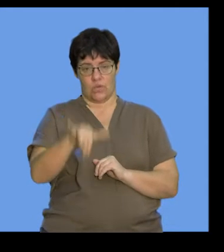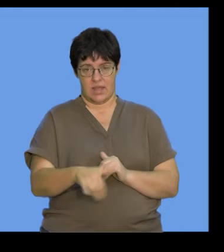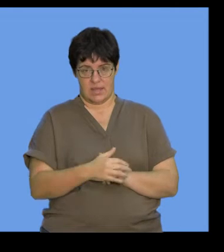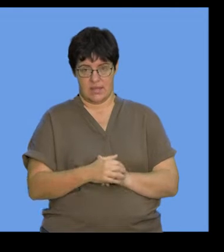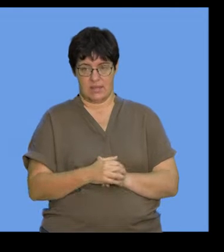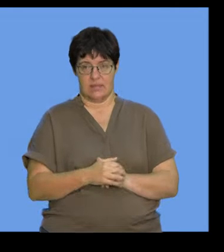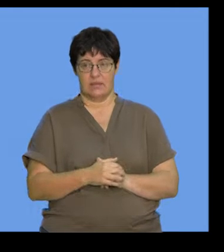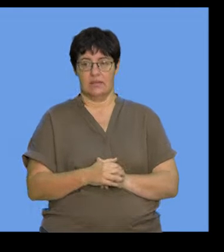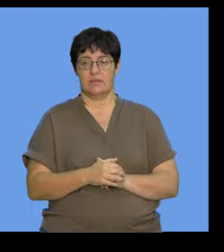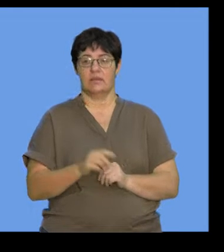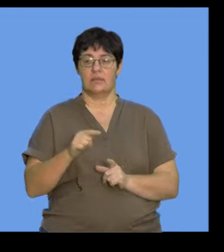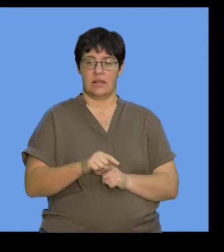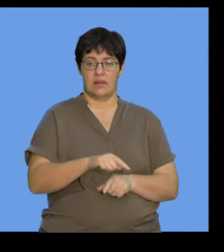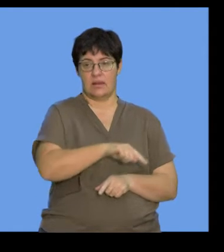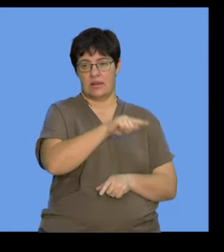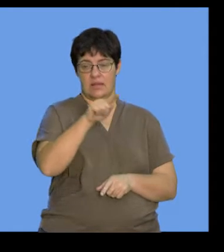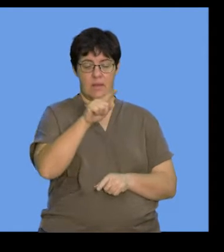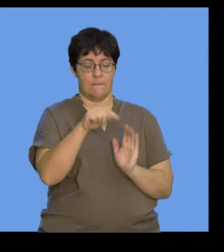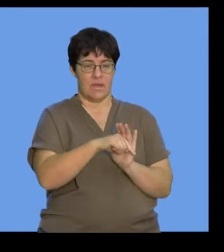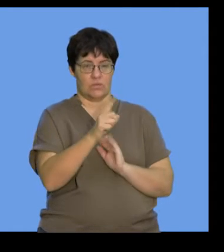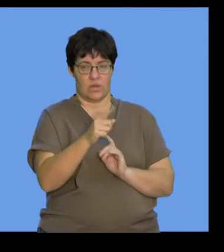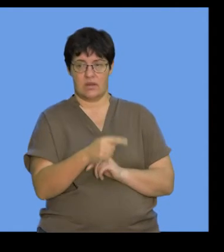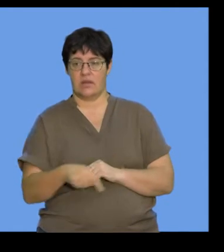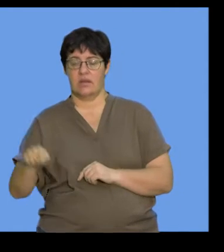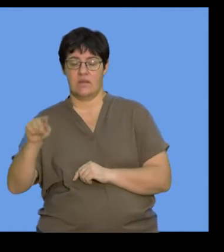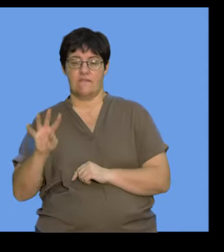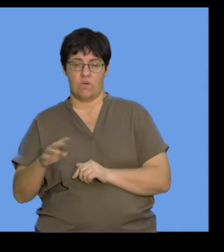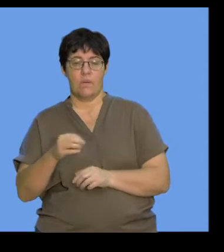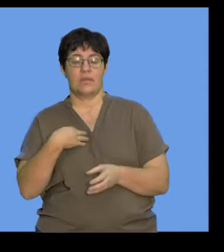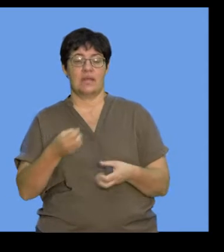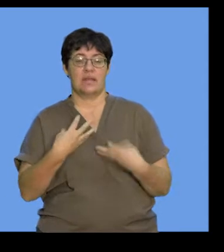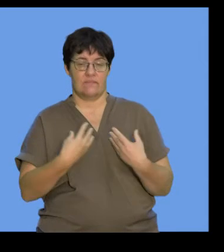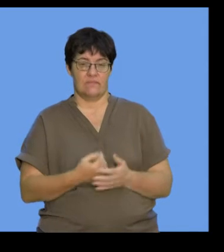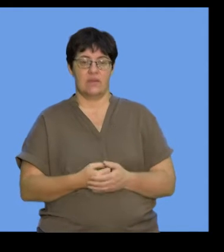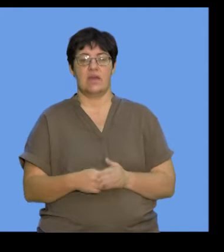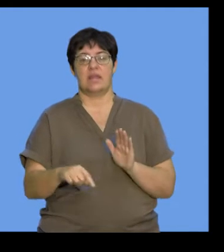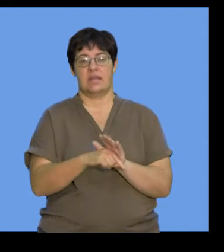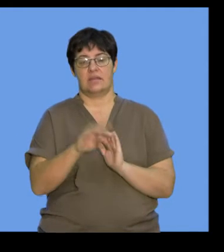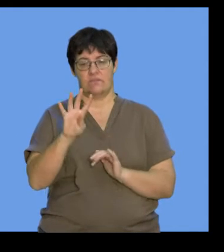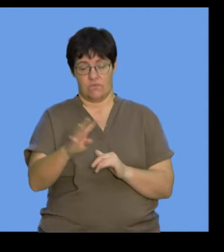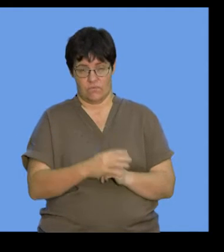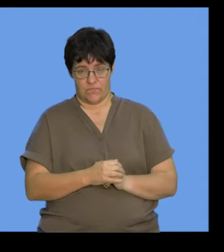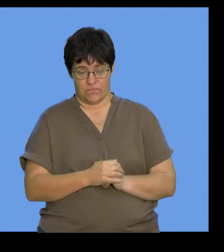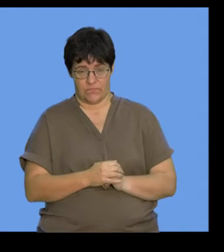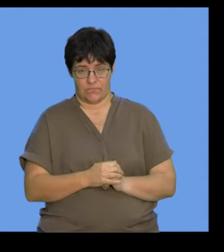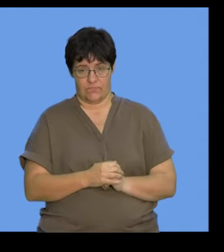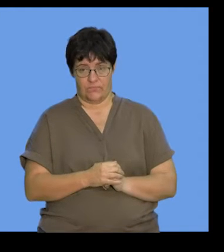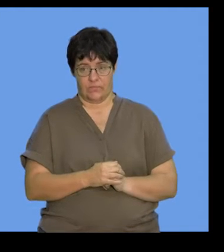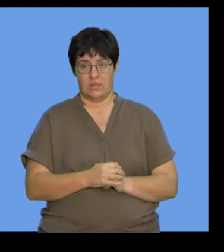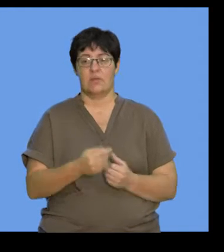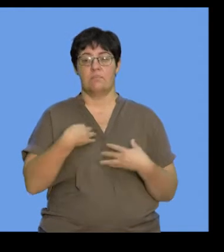give me minus 2y, and then lastly the minus 1 with the 4, it will give me negative